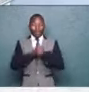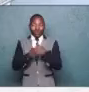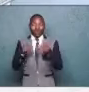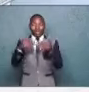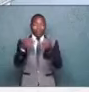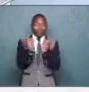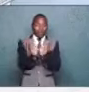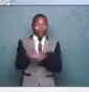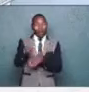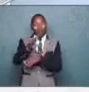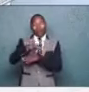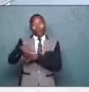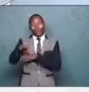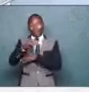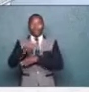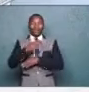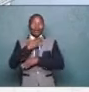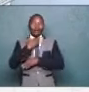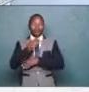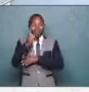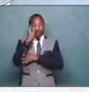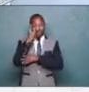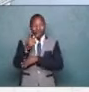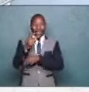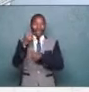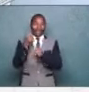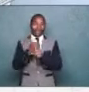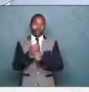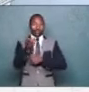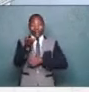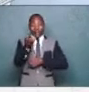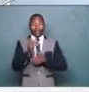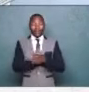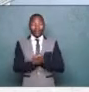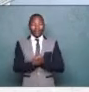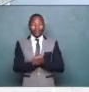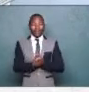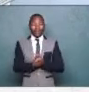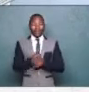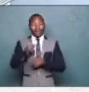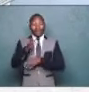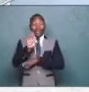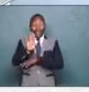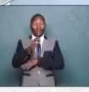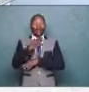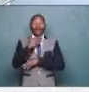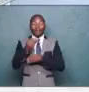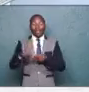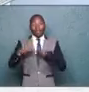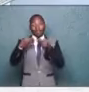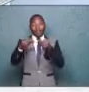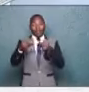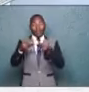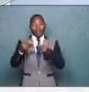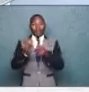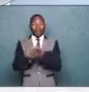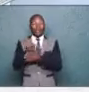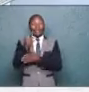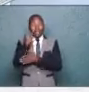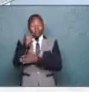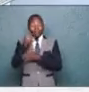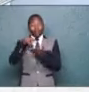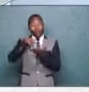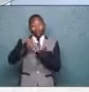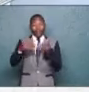atsogolera zipani onse amene akufuna kudzaonerera nawo ntchito imeneyi maina awo akuyenera kuperekedwa ngati oyimirira